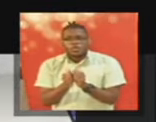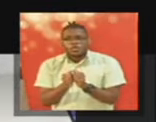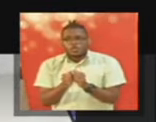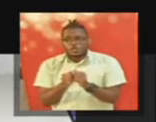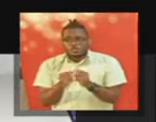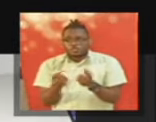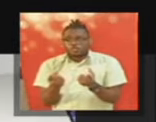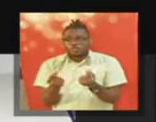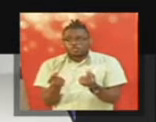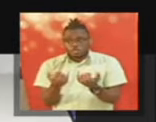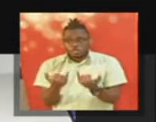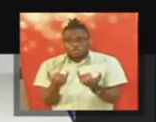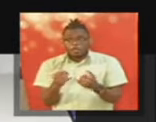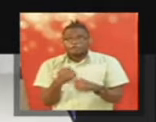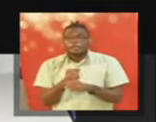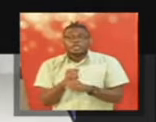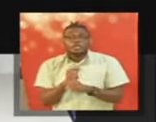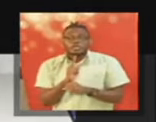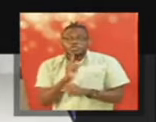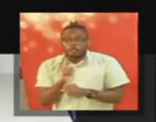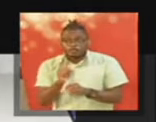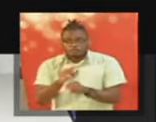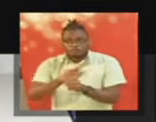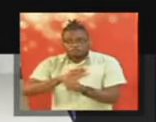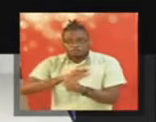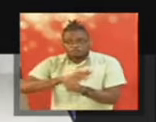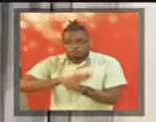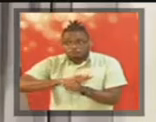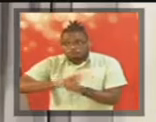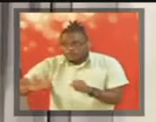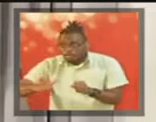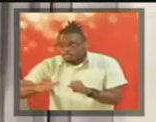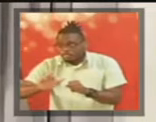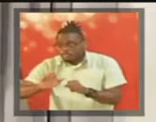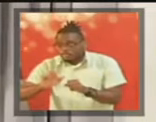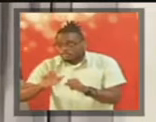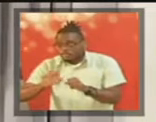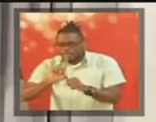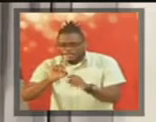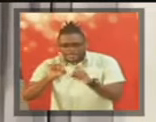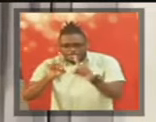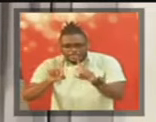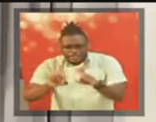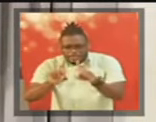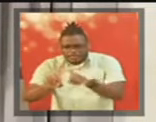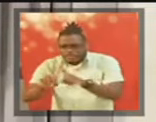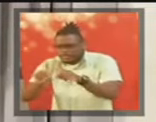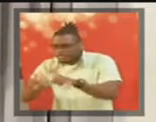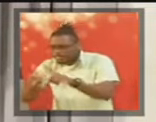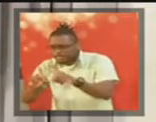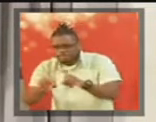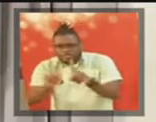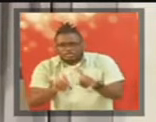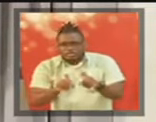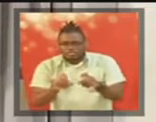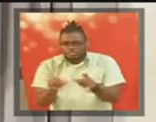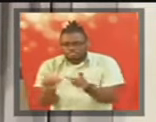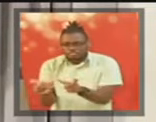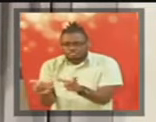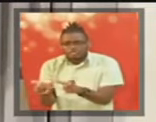now should suffice? Right. So basically, what we're seeing at this point in time is anywhere between 600 to